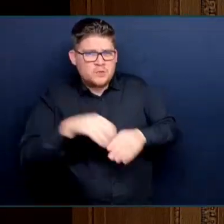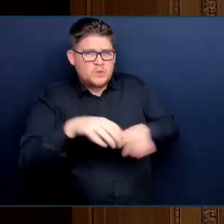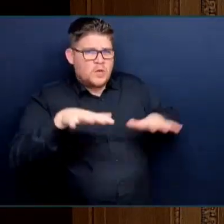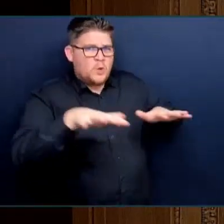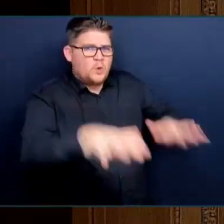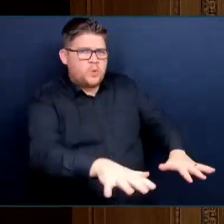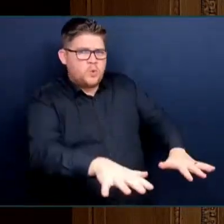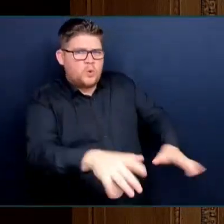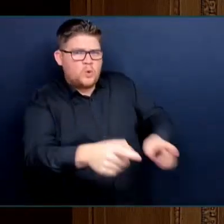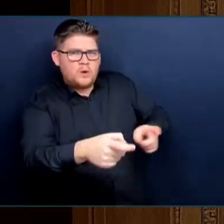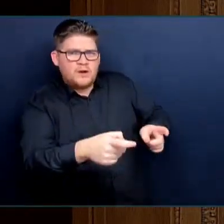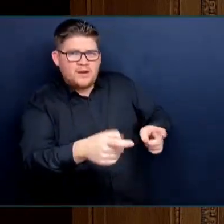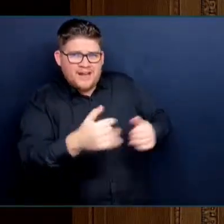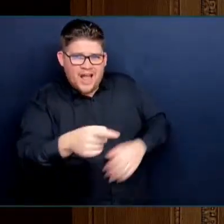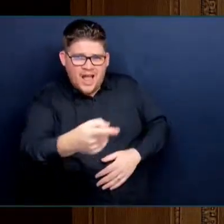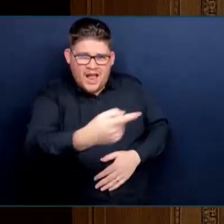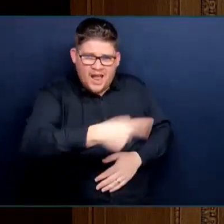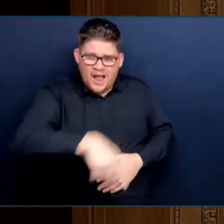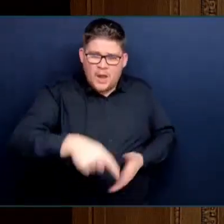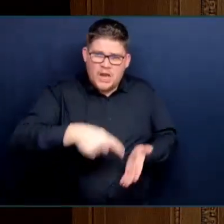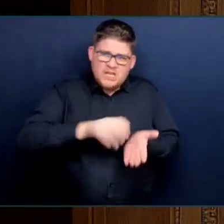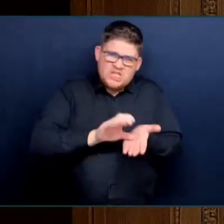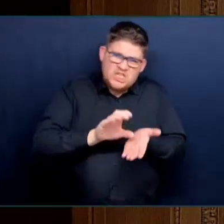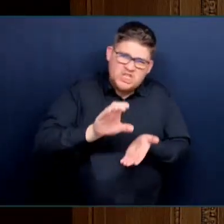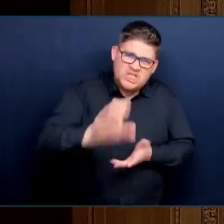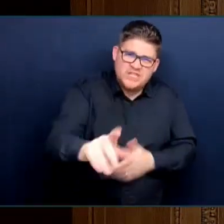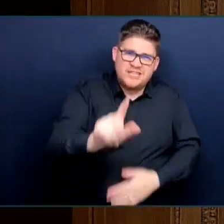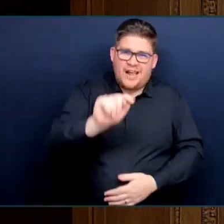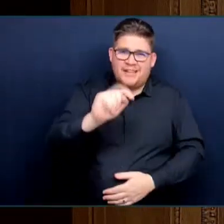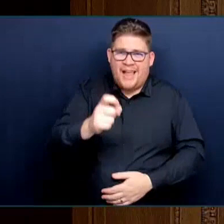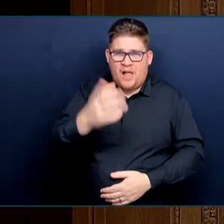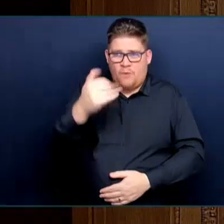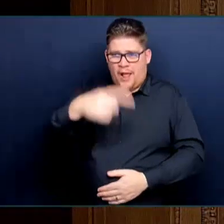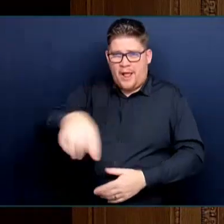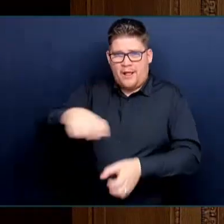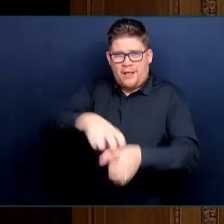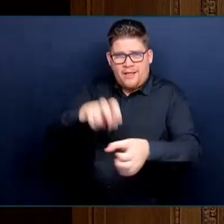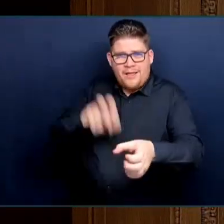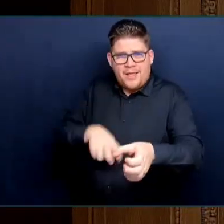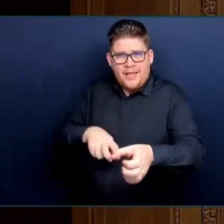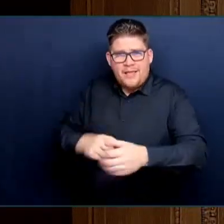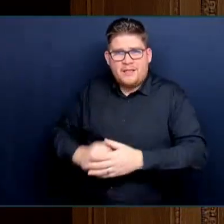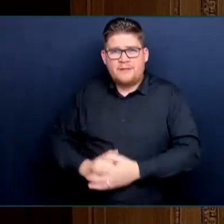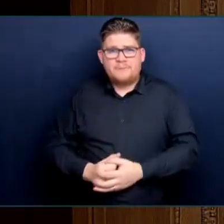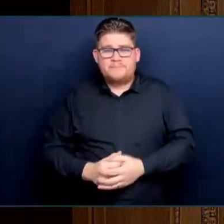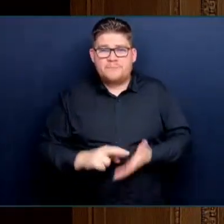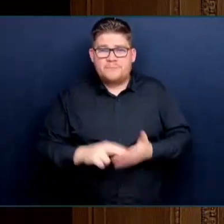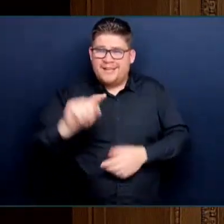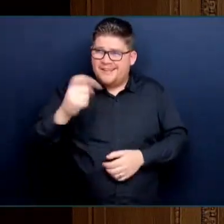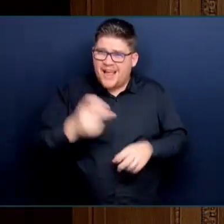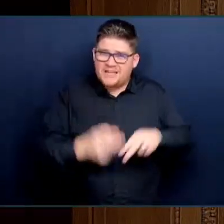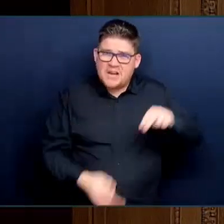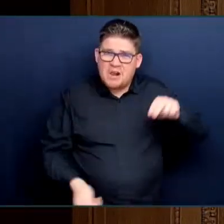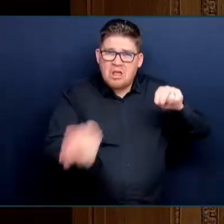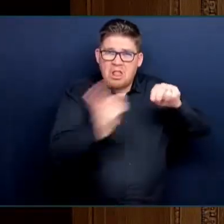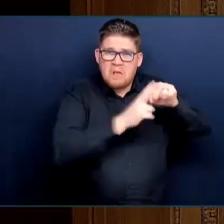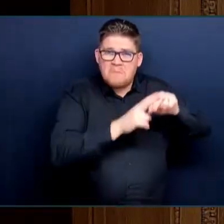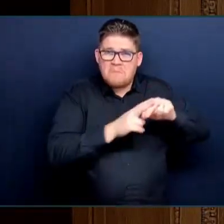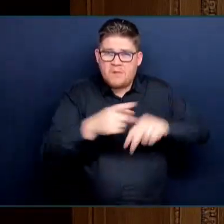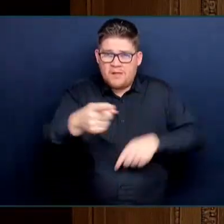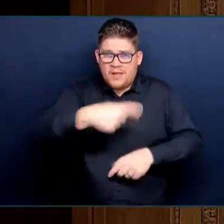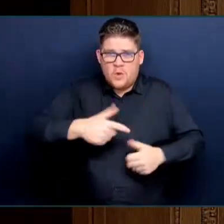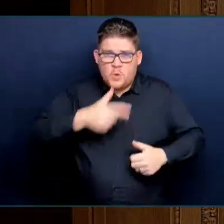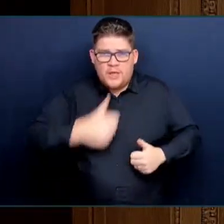to likely result in unprecedented levels of taxation increase for the Surrey people? If that is true, then the Premier,